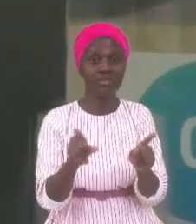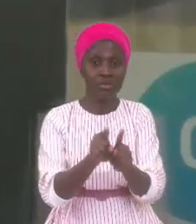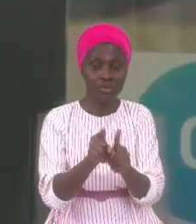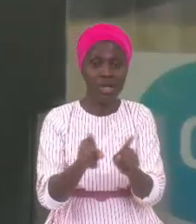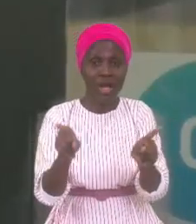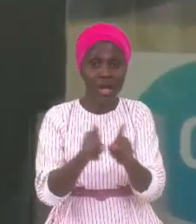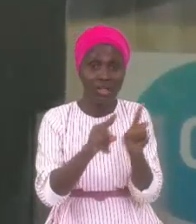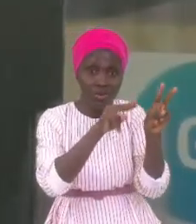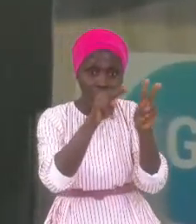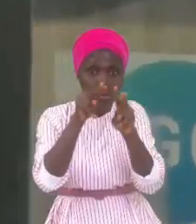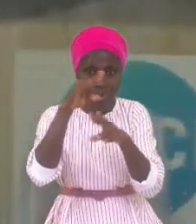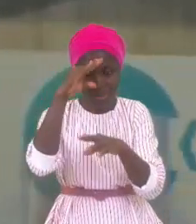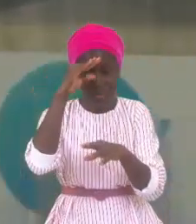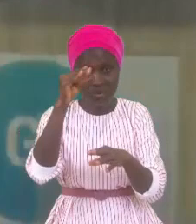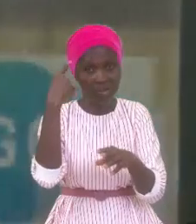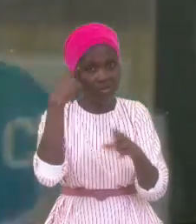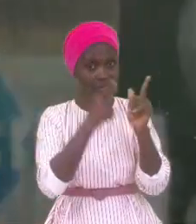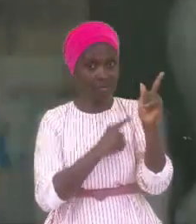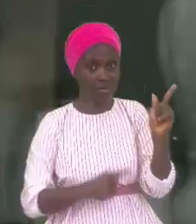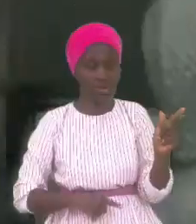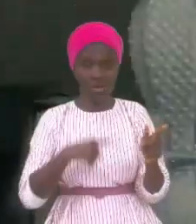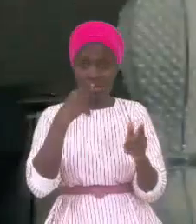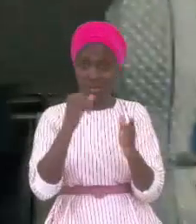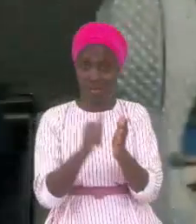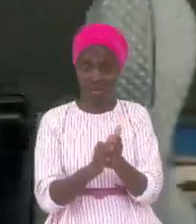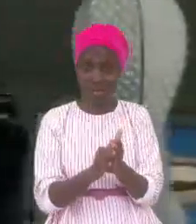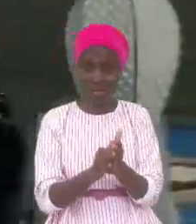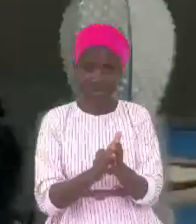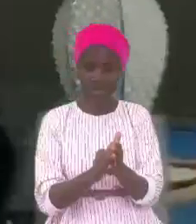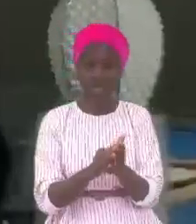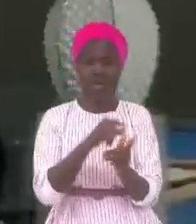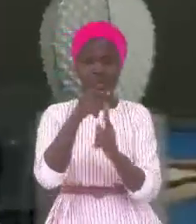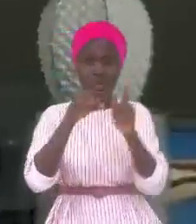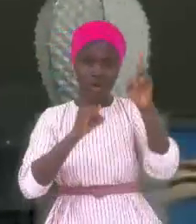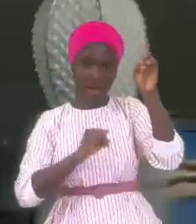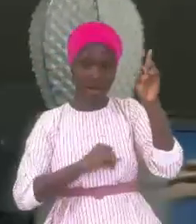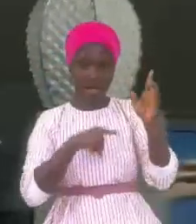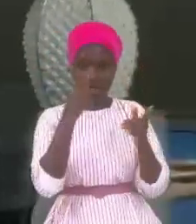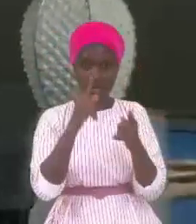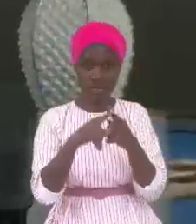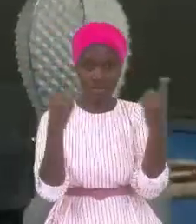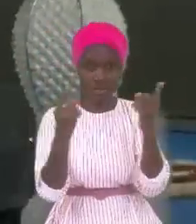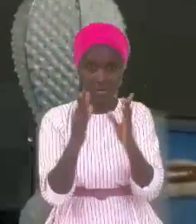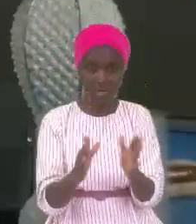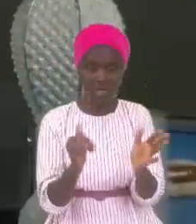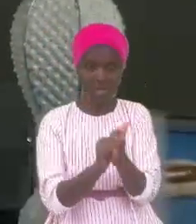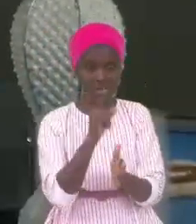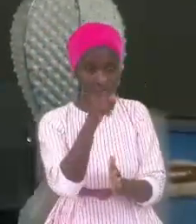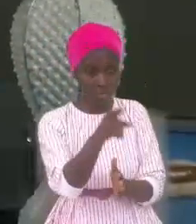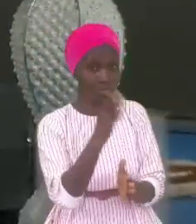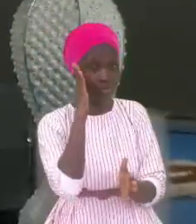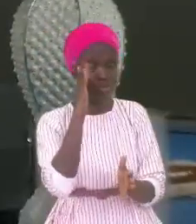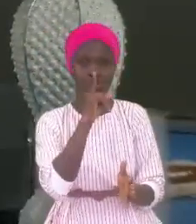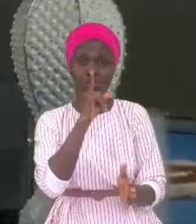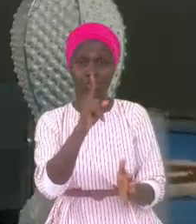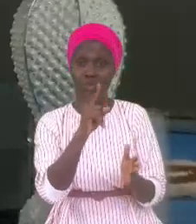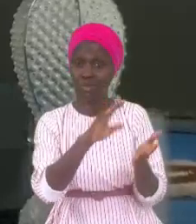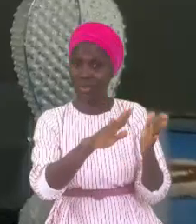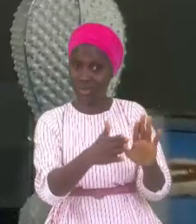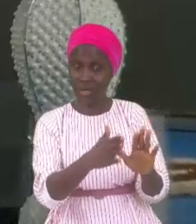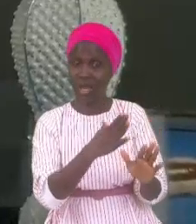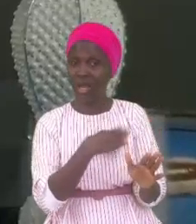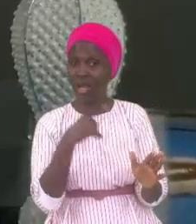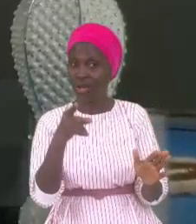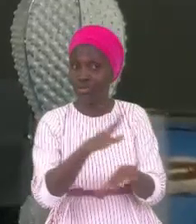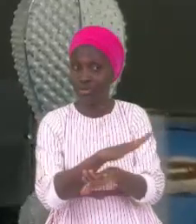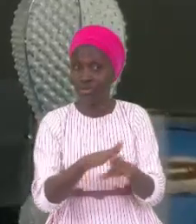the Lord. And so he says, when I say to the wicked, thou shalt surely die, and thou givest him